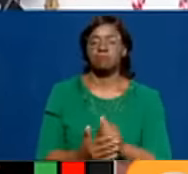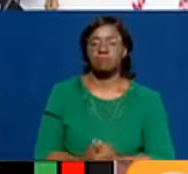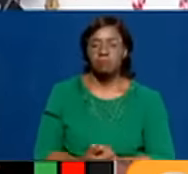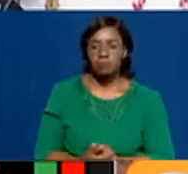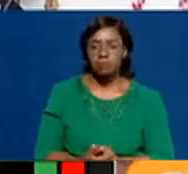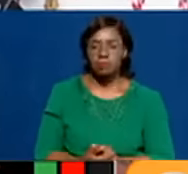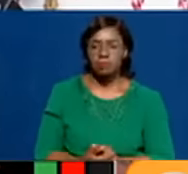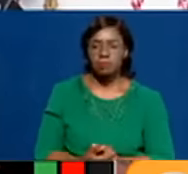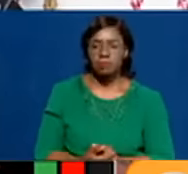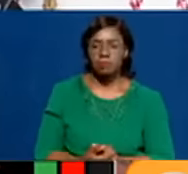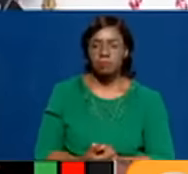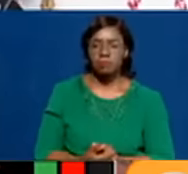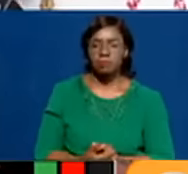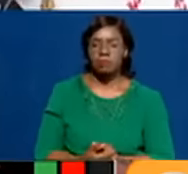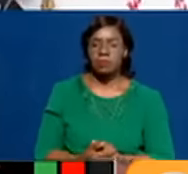in accordance with this constitution